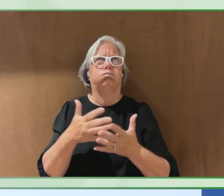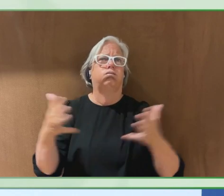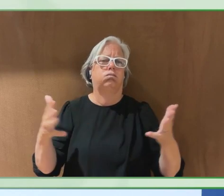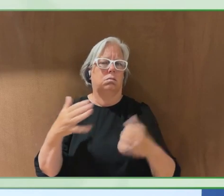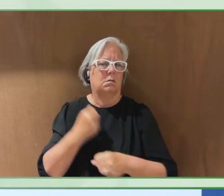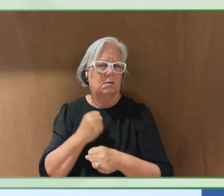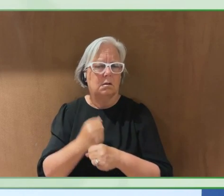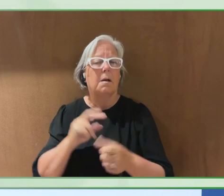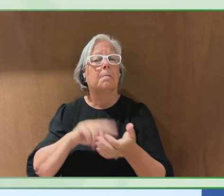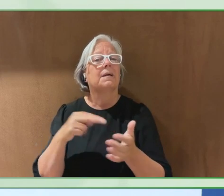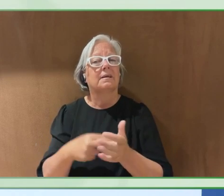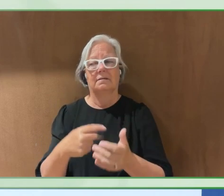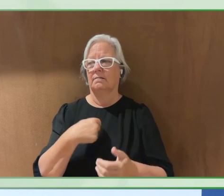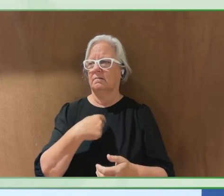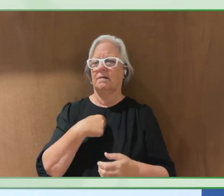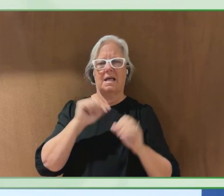independence,